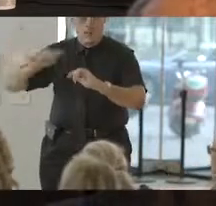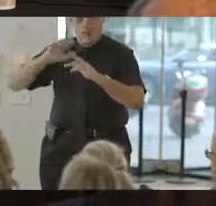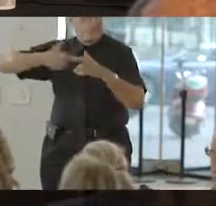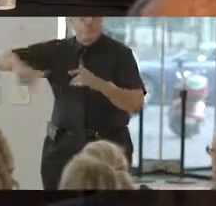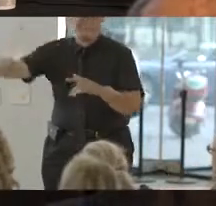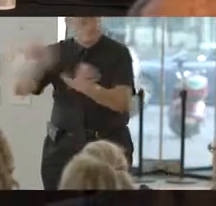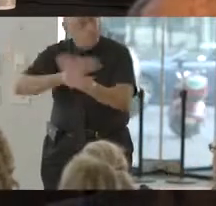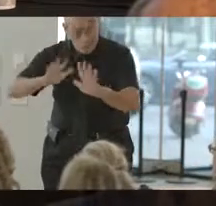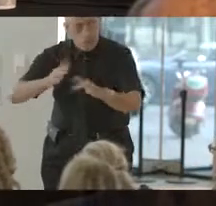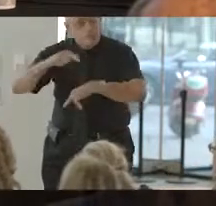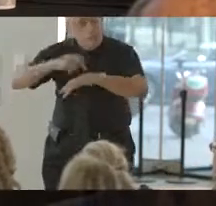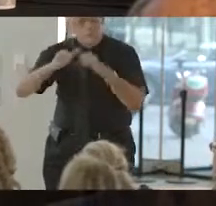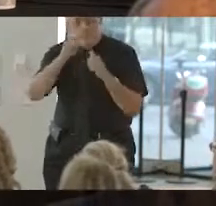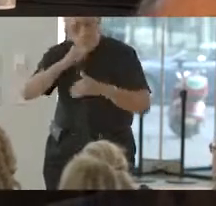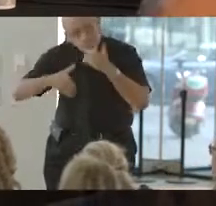Okay.